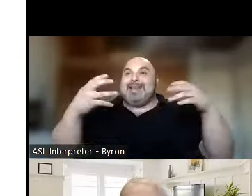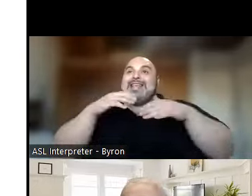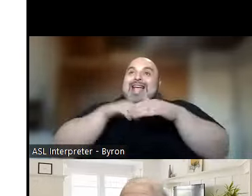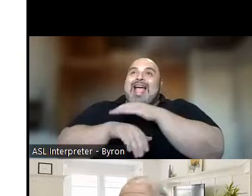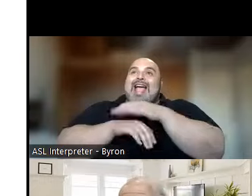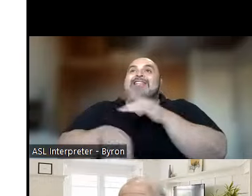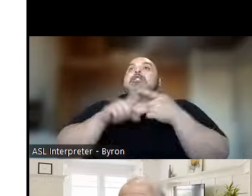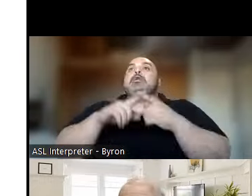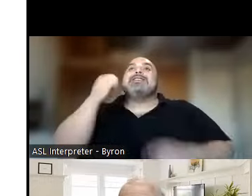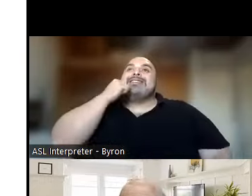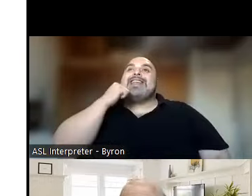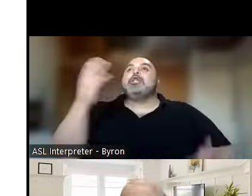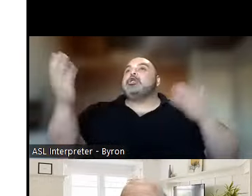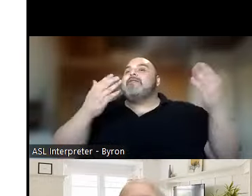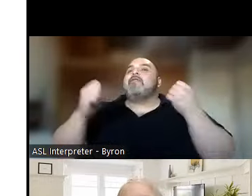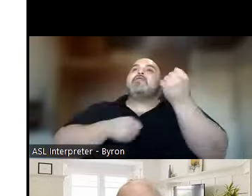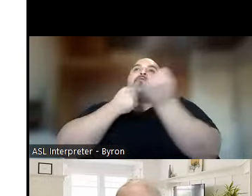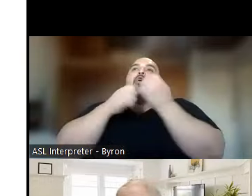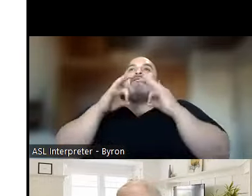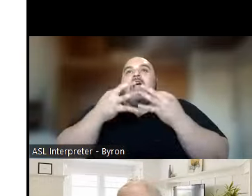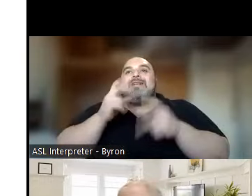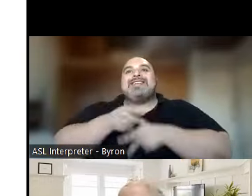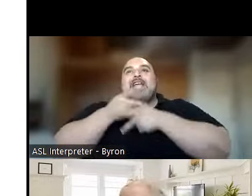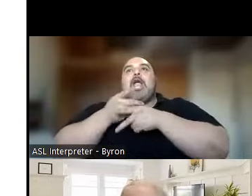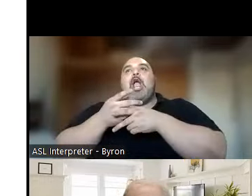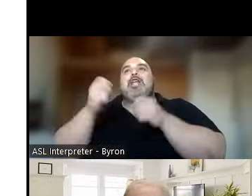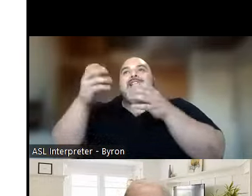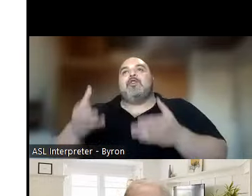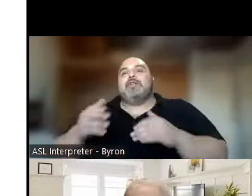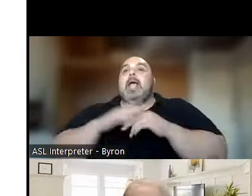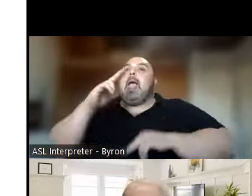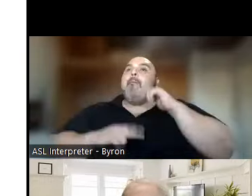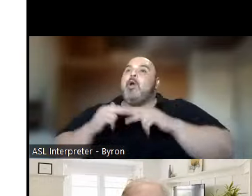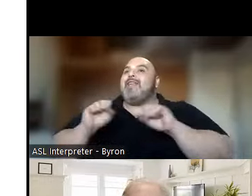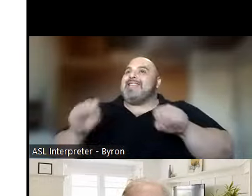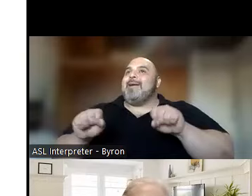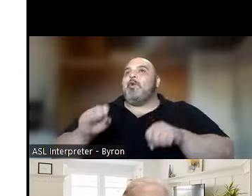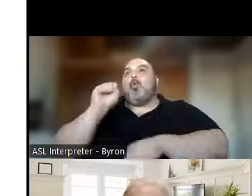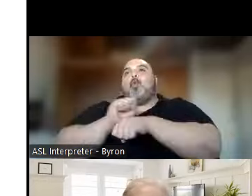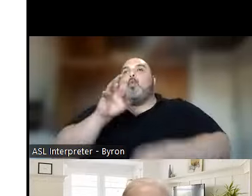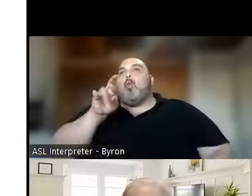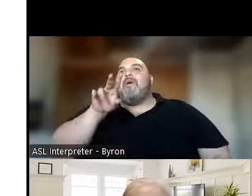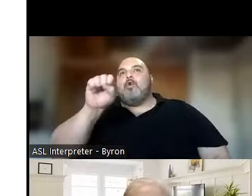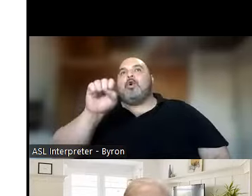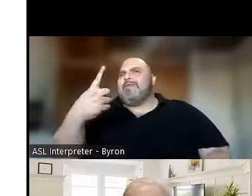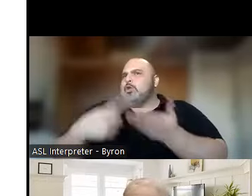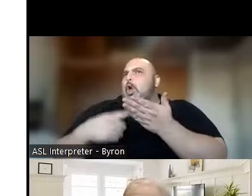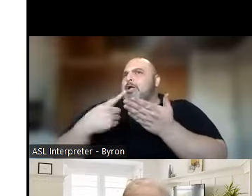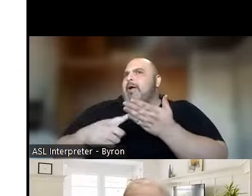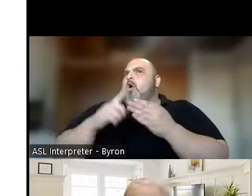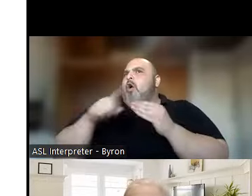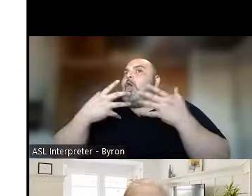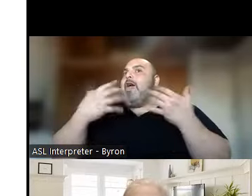services, supporting family caregivers, building a dementia-capable workforce, which we've talked quite a bit about workforce this morning, which